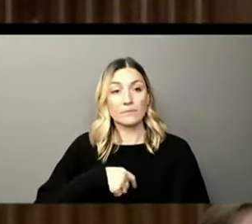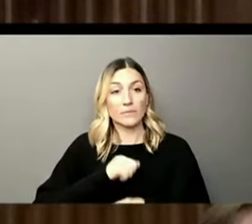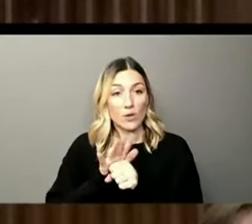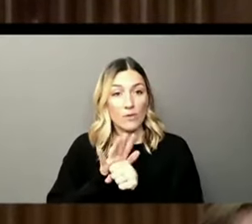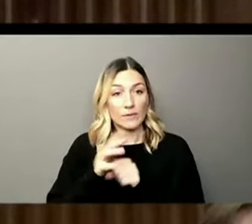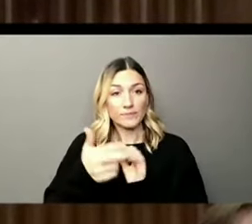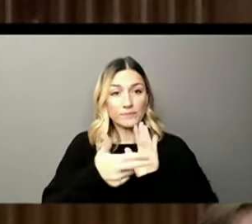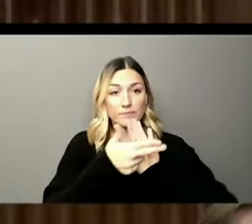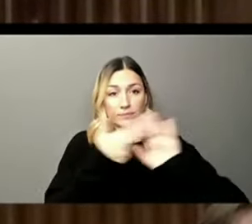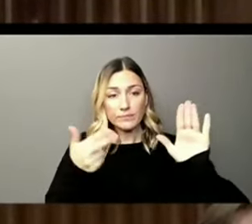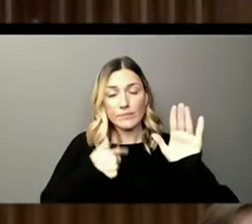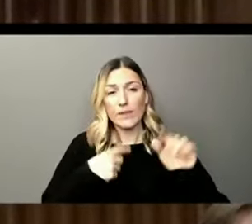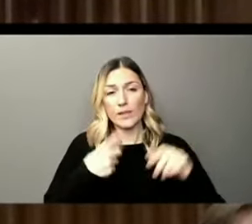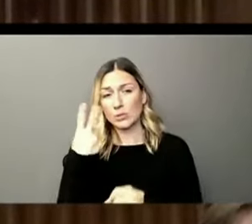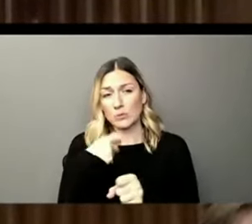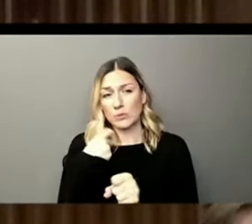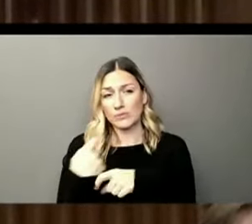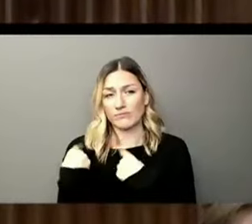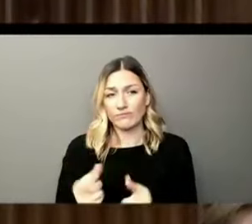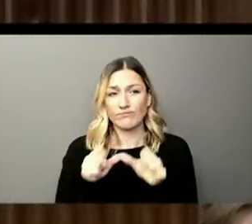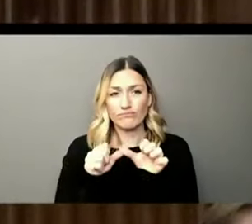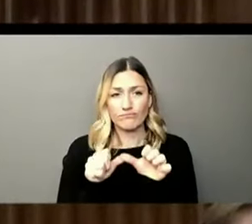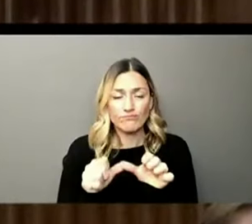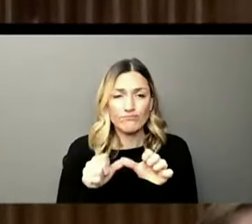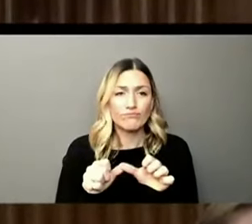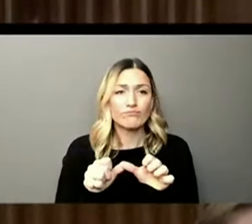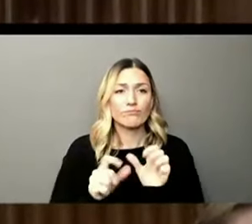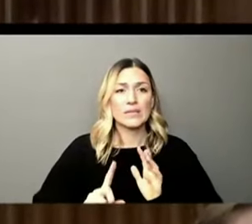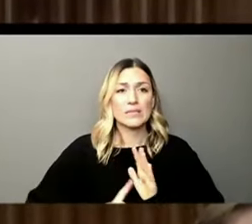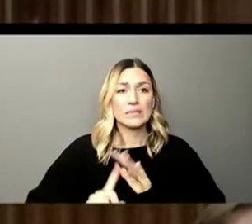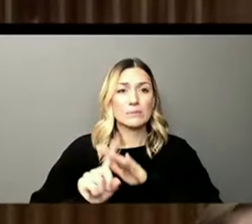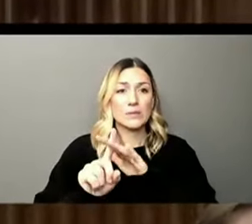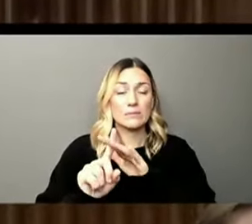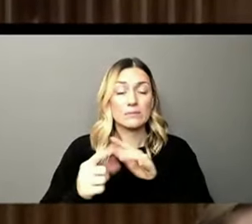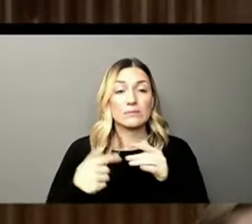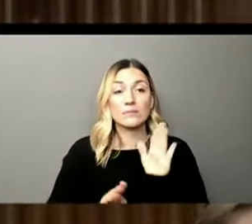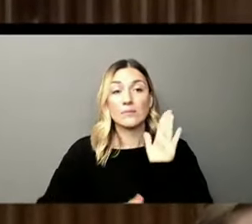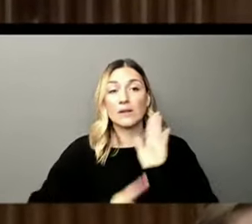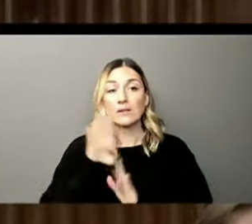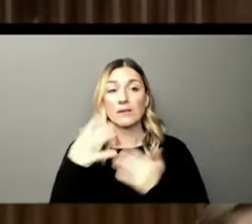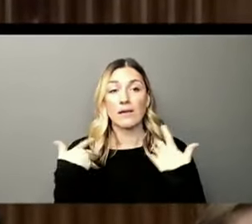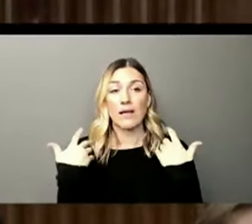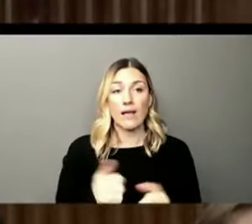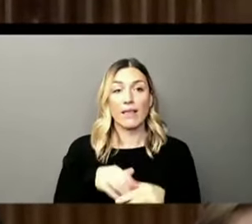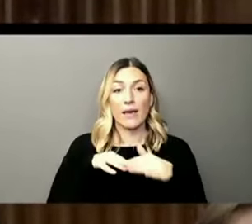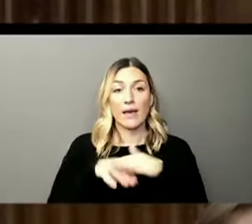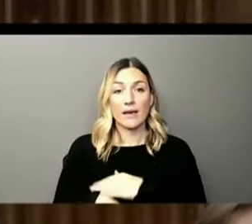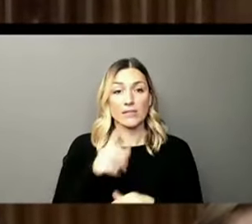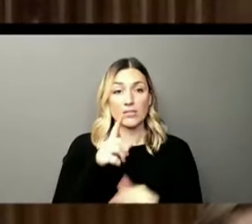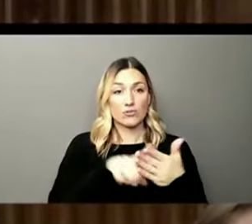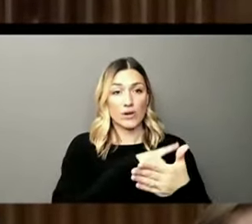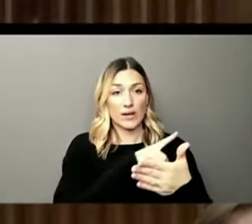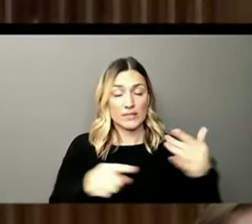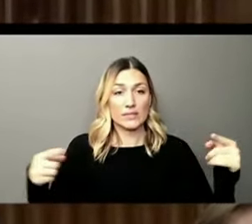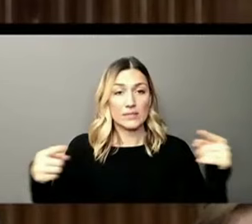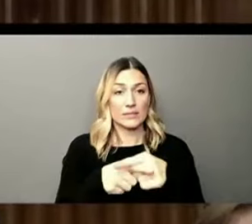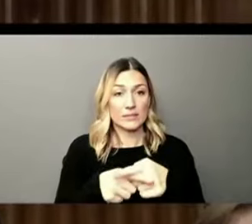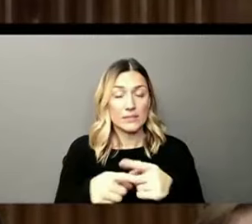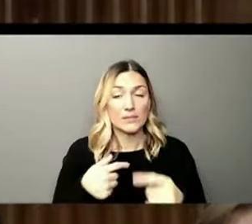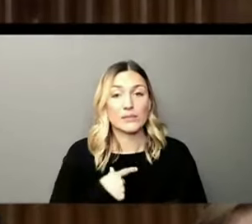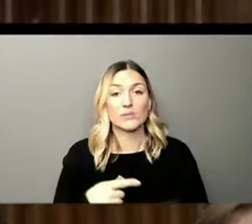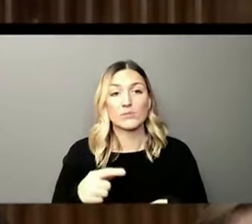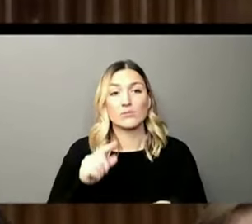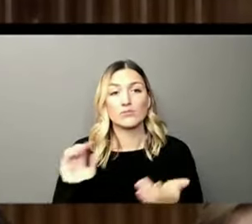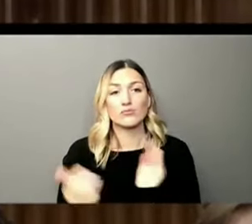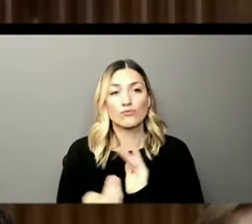symptoms. There is also an escalating health access crisis with the return of Medicaid eligibility redetermination this